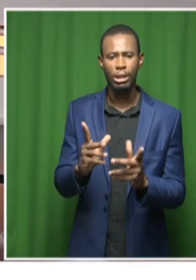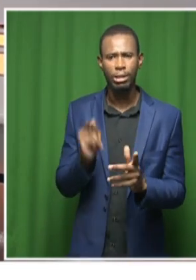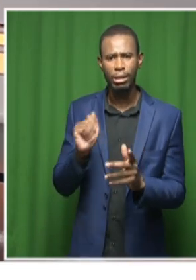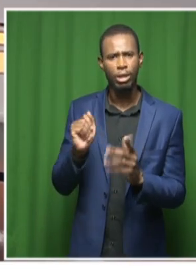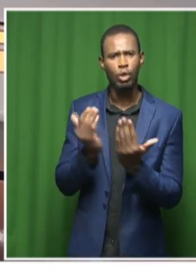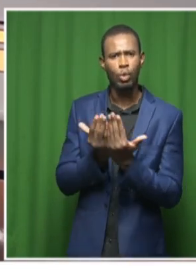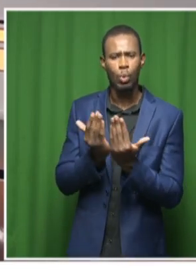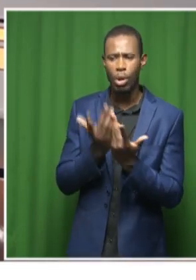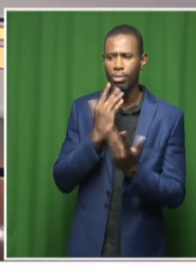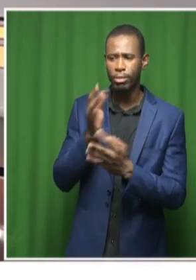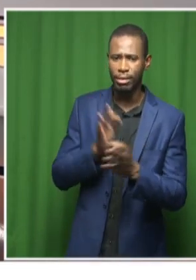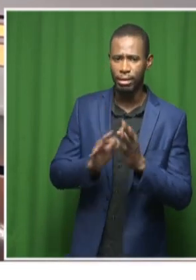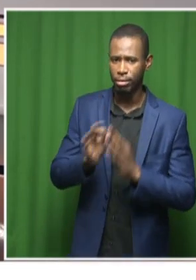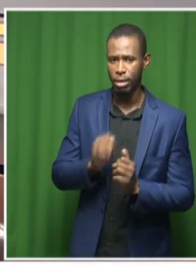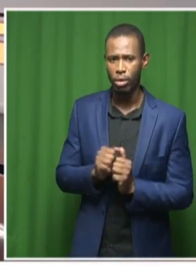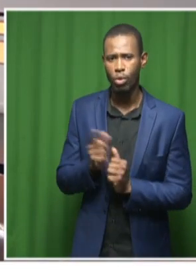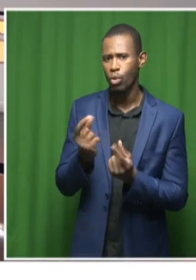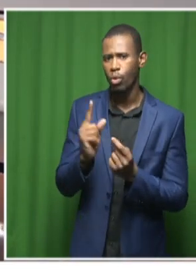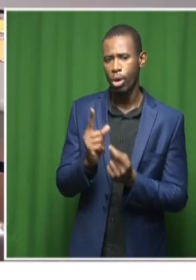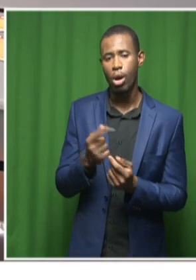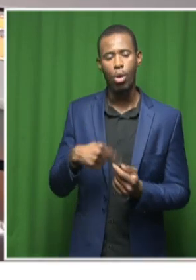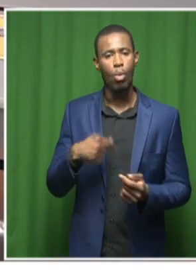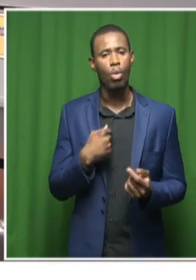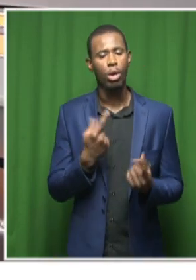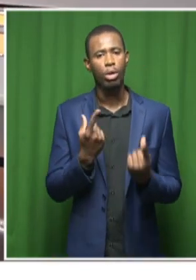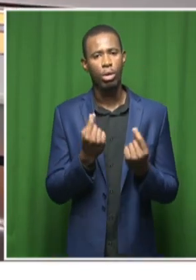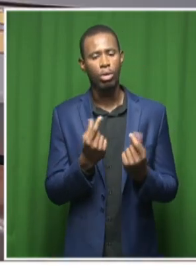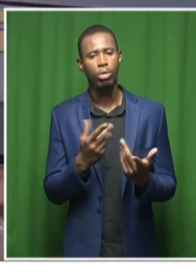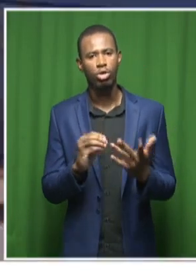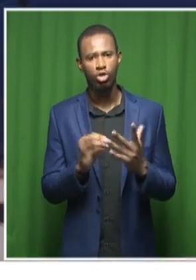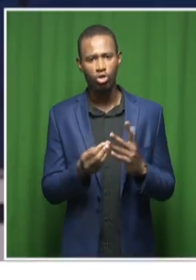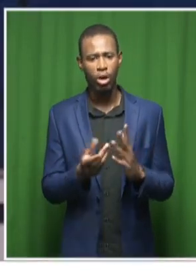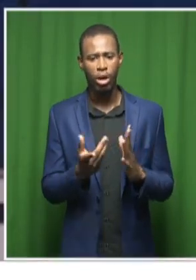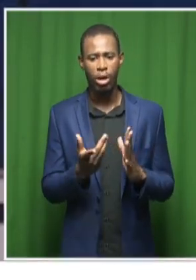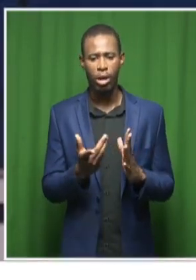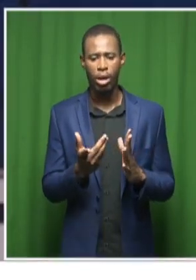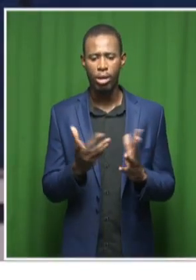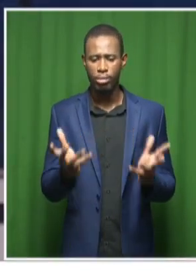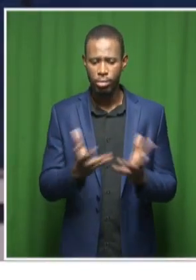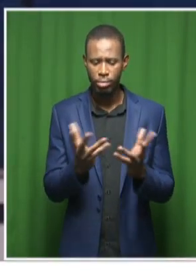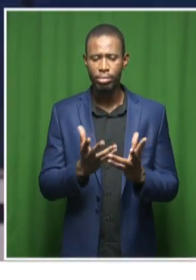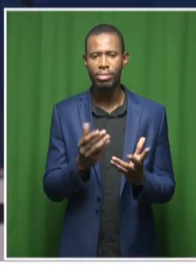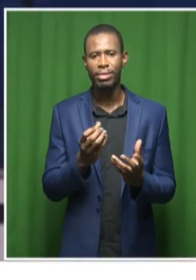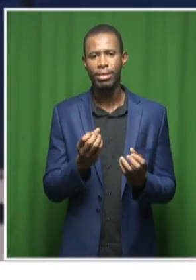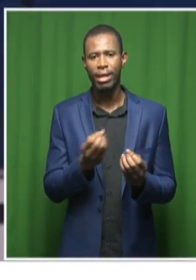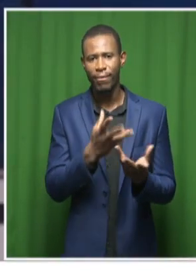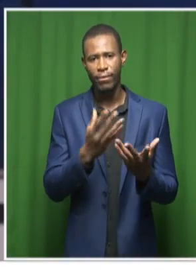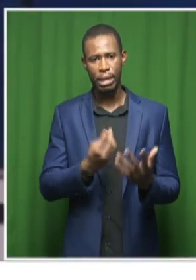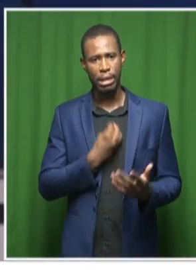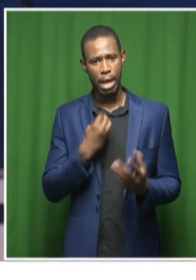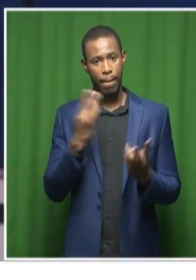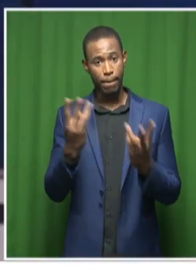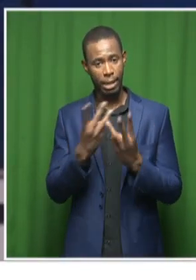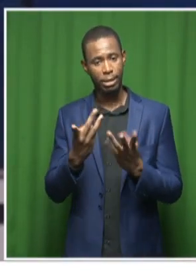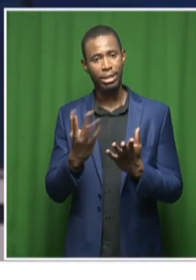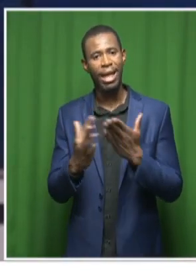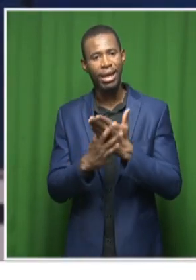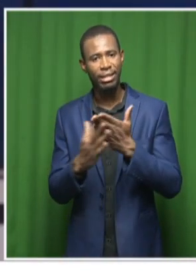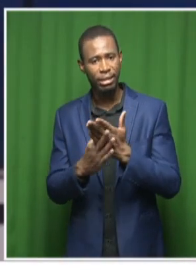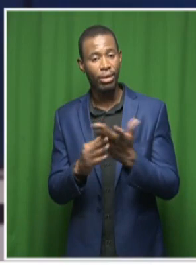guys do there? We're trying to really just to bridge the gap, create and drive access for young people that have a passion for